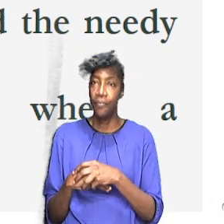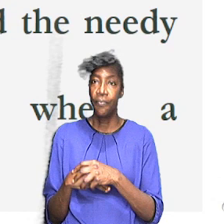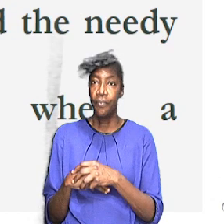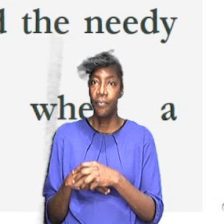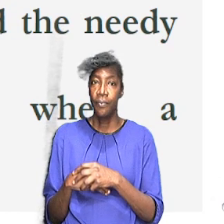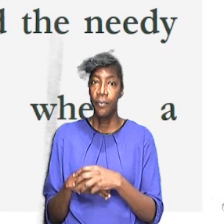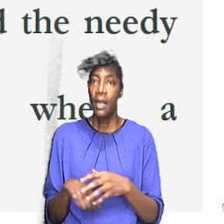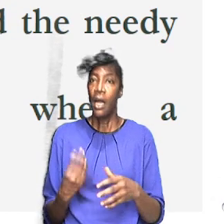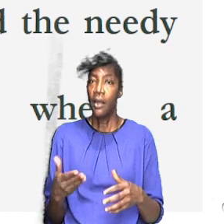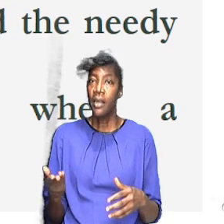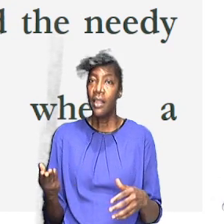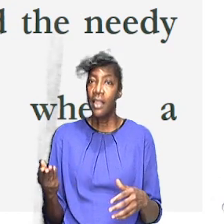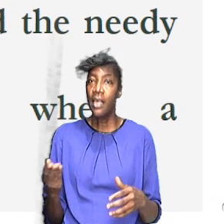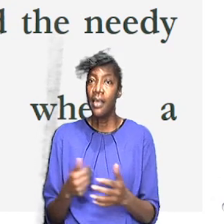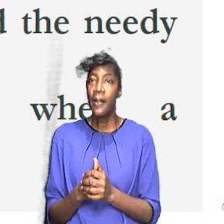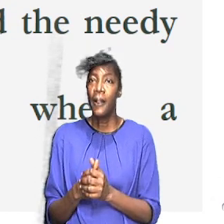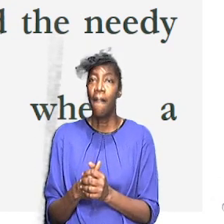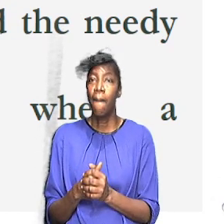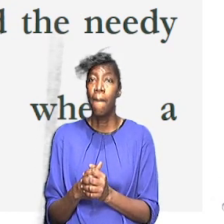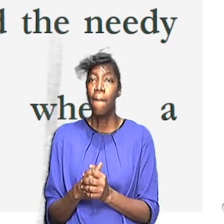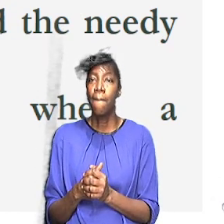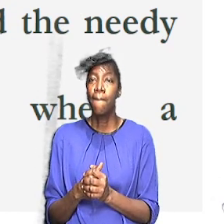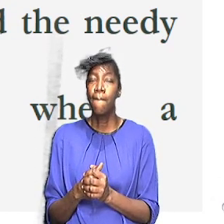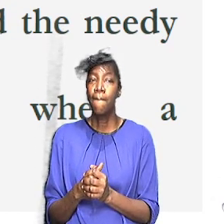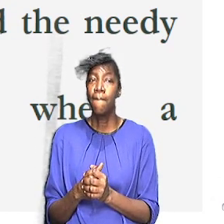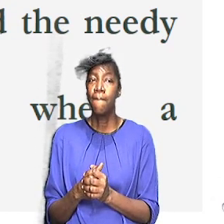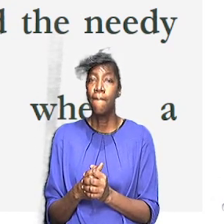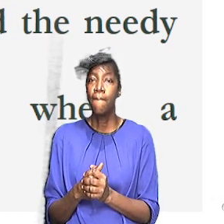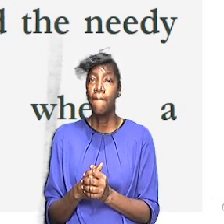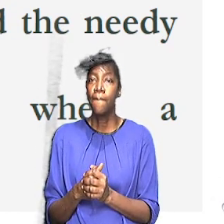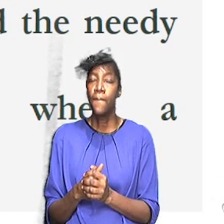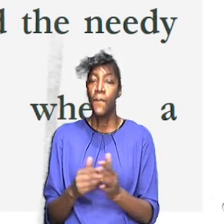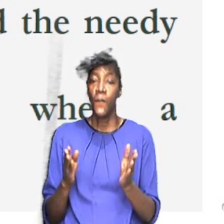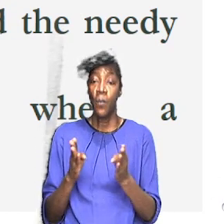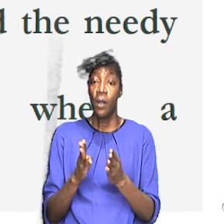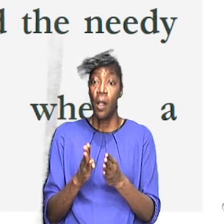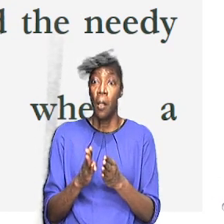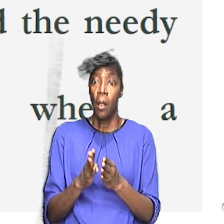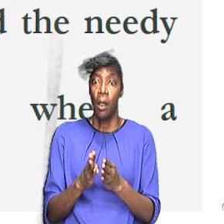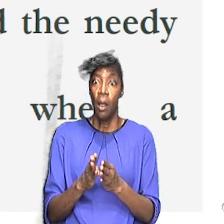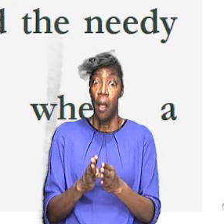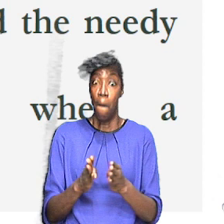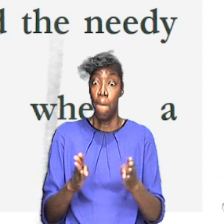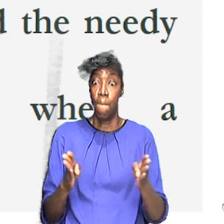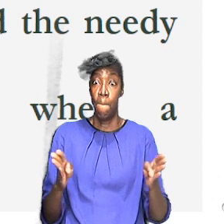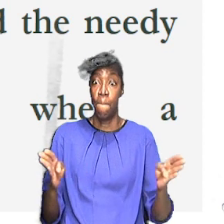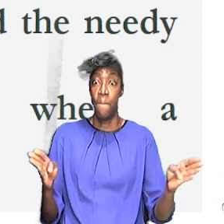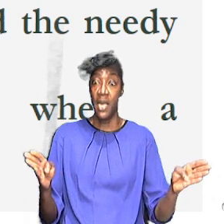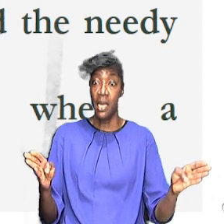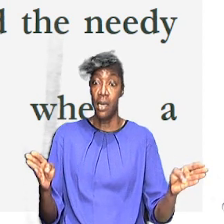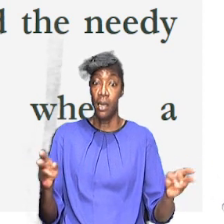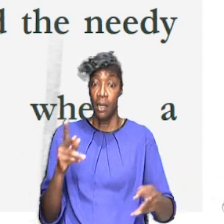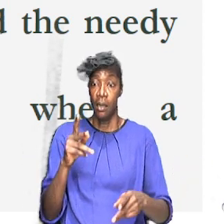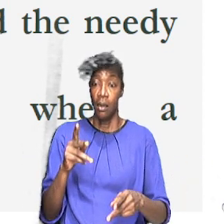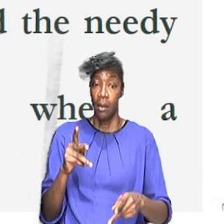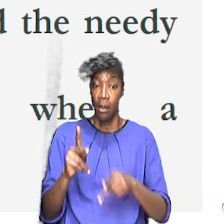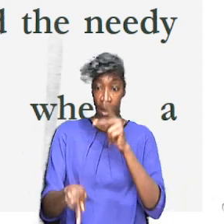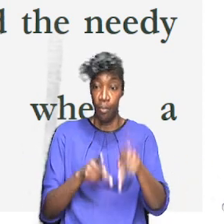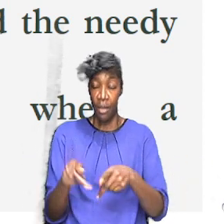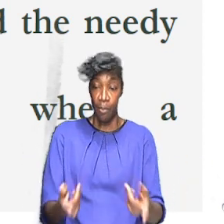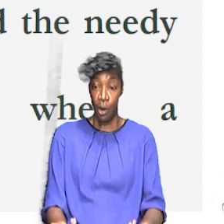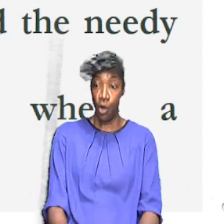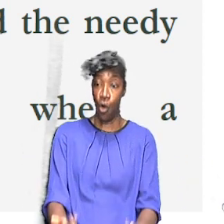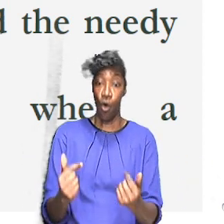must understand about that, brethren, is that large crowds would gather, especially when a famous rabbi was in